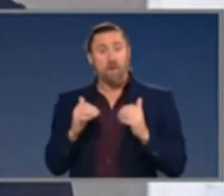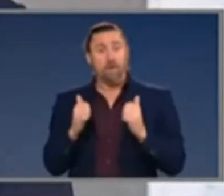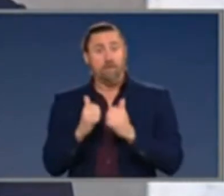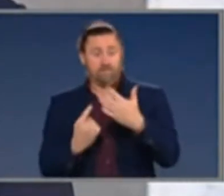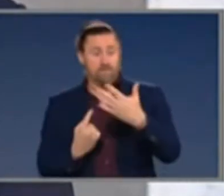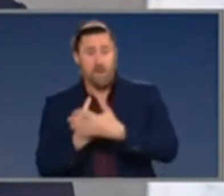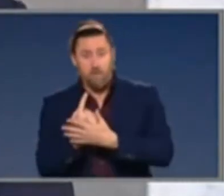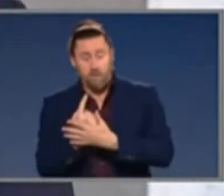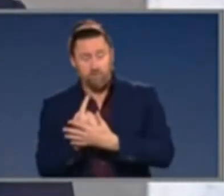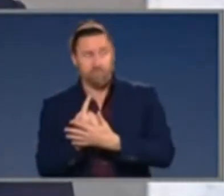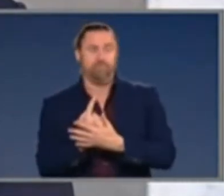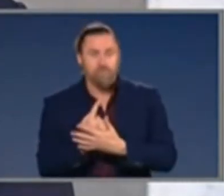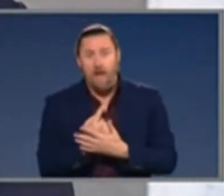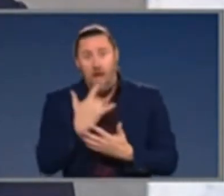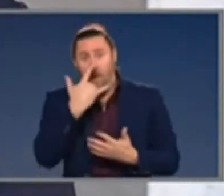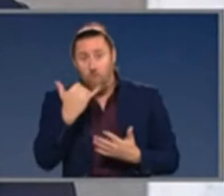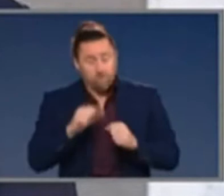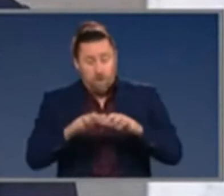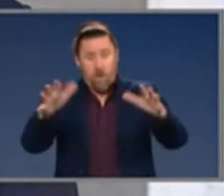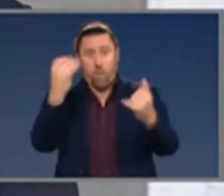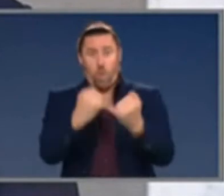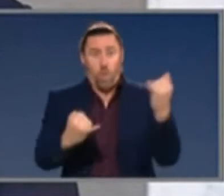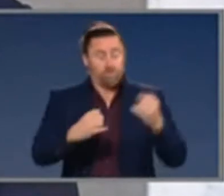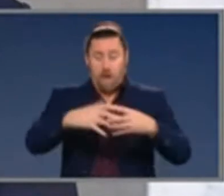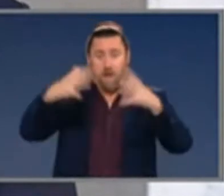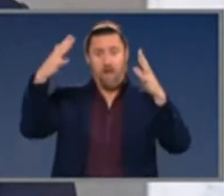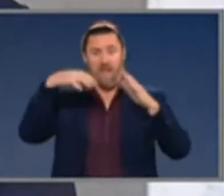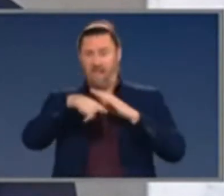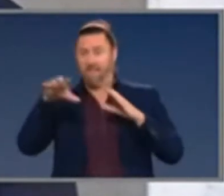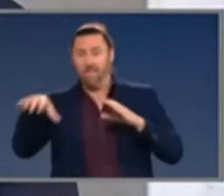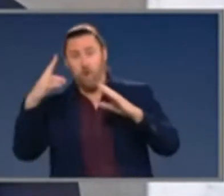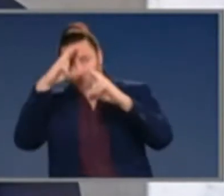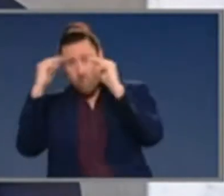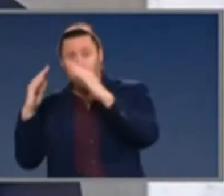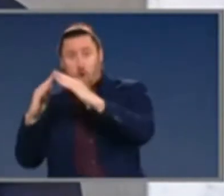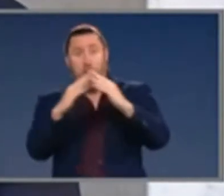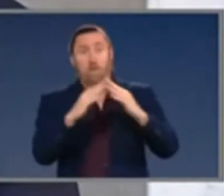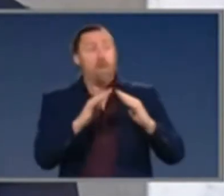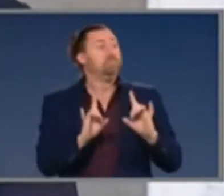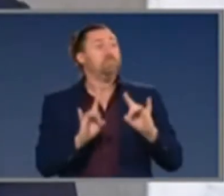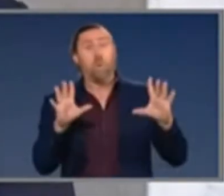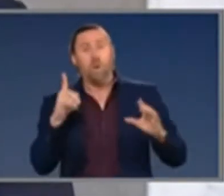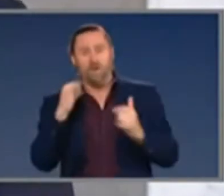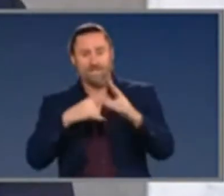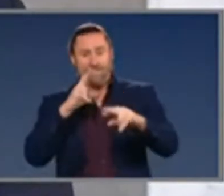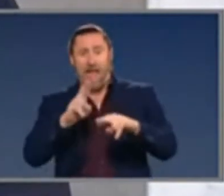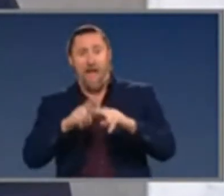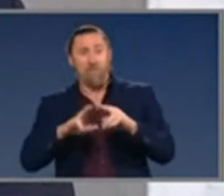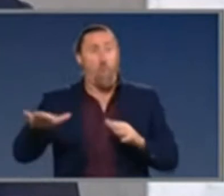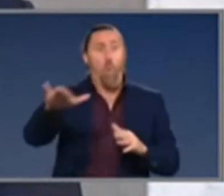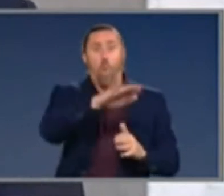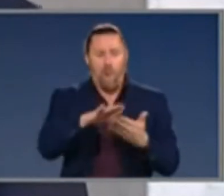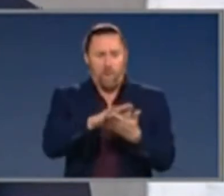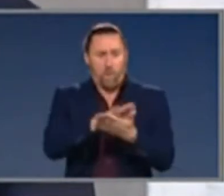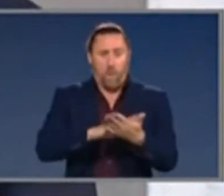particular, which rapidly escalated the situation in a number of these facilities, as I said, was the complete withdrawal of the workforce. Now, that